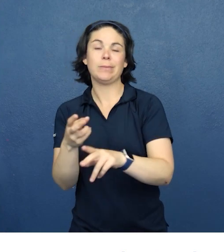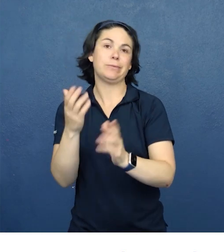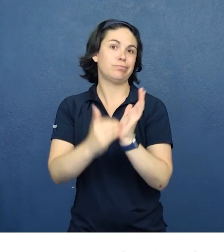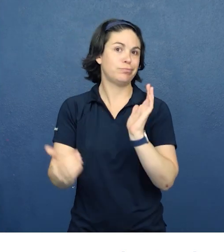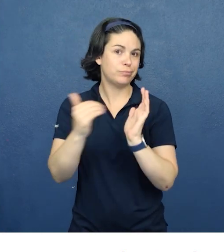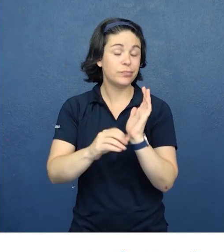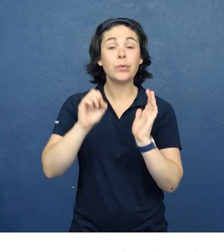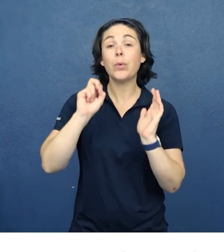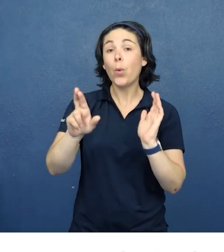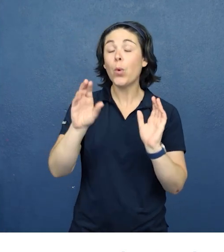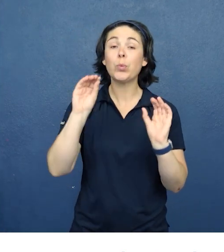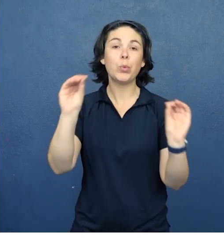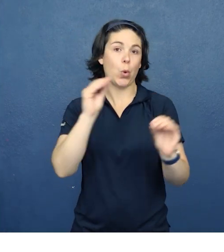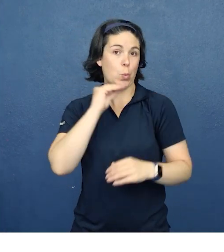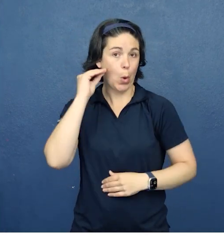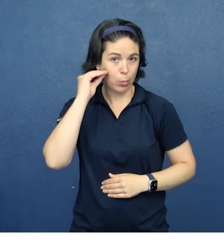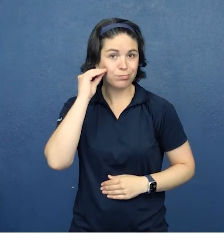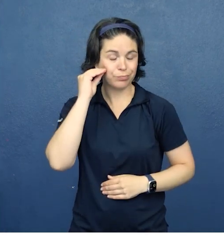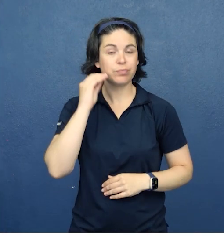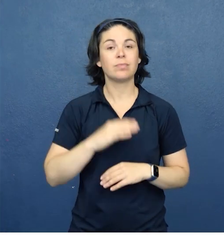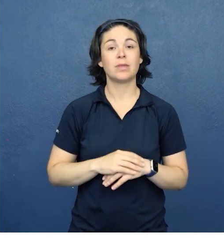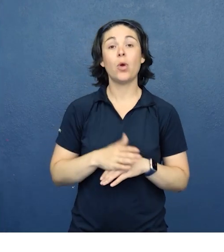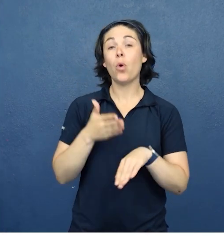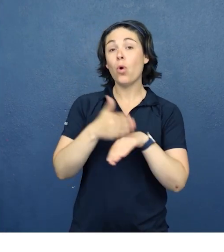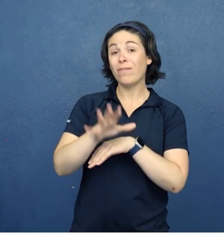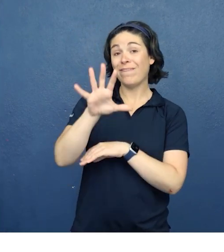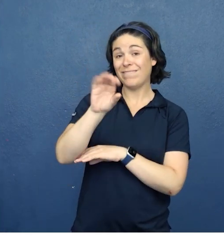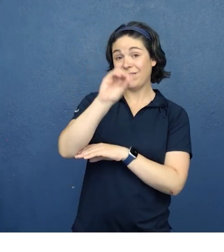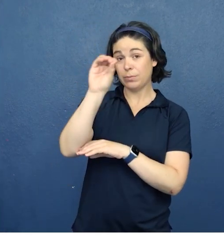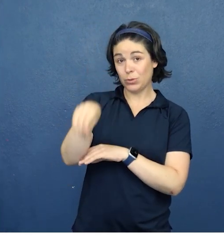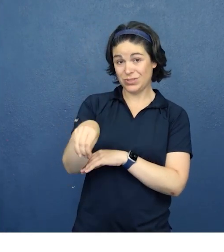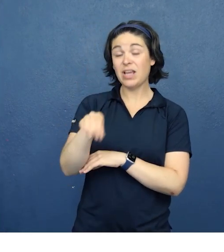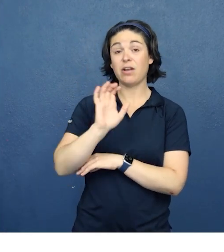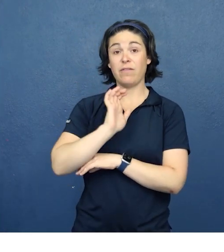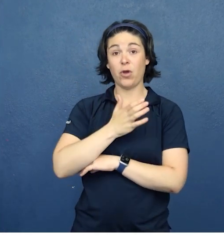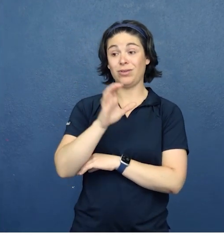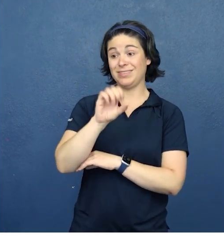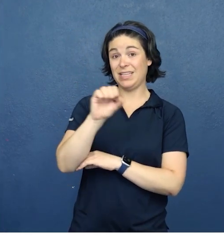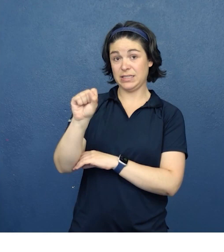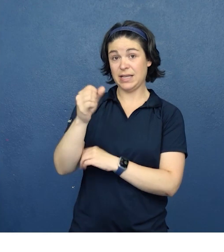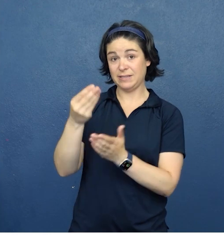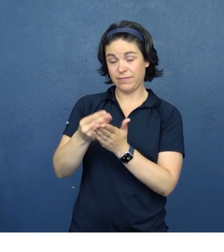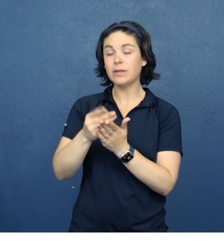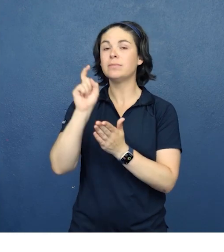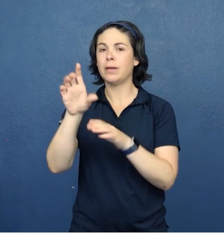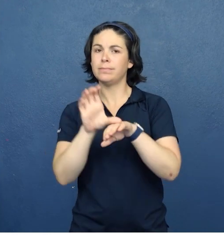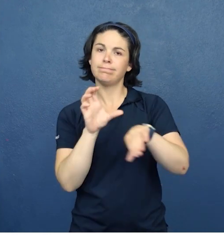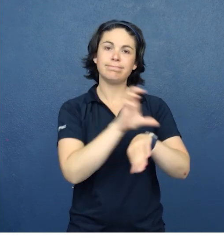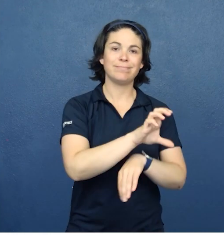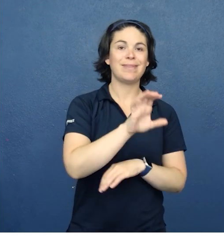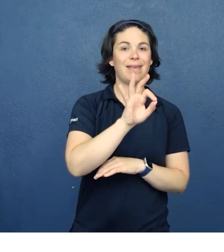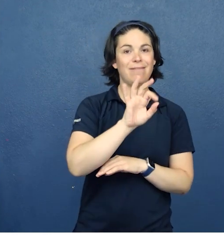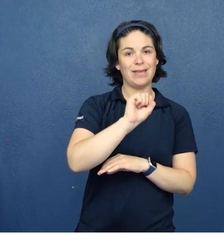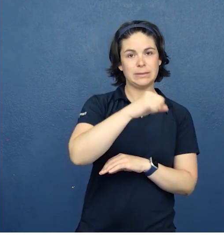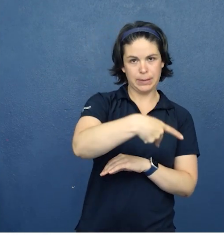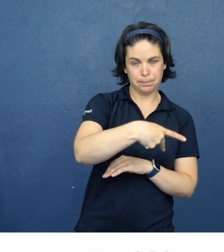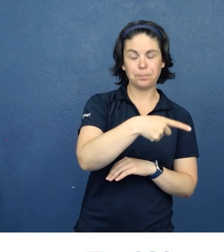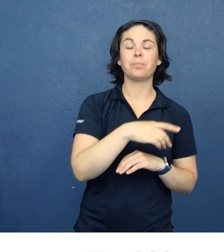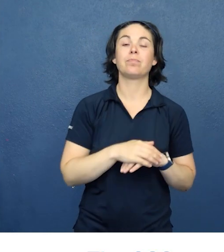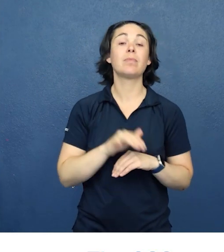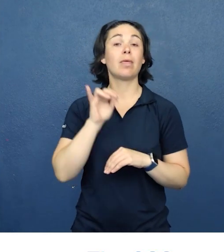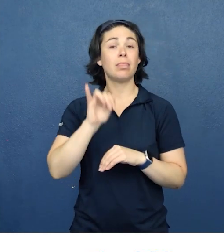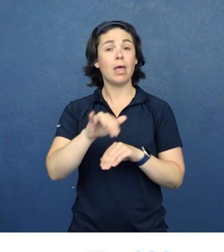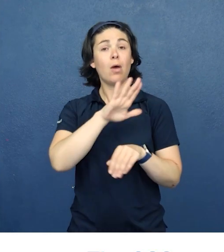hospitalizations, or homelessness. Over 50% of CSS funds must go to FSP programs. The